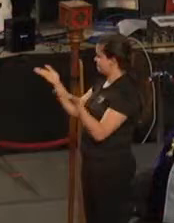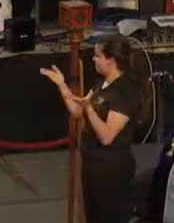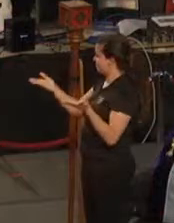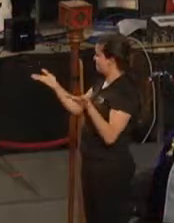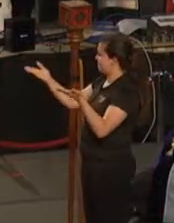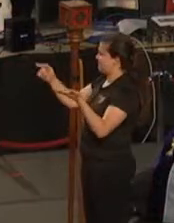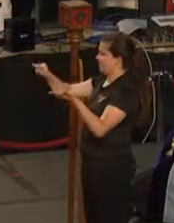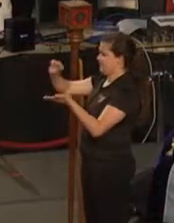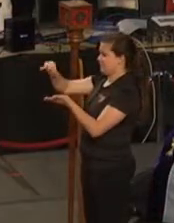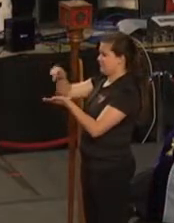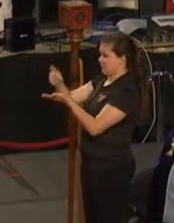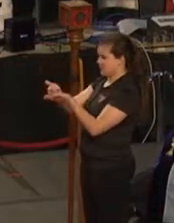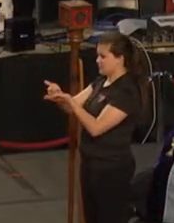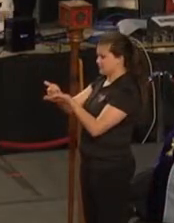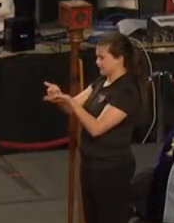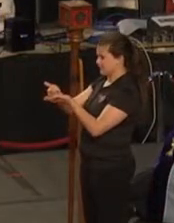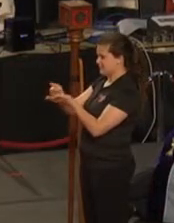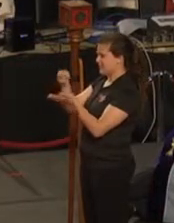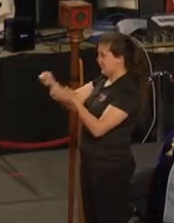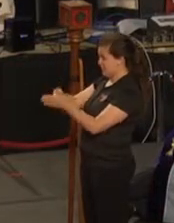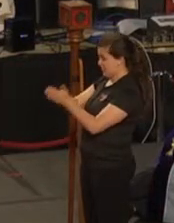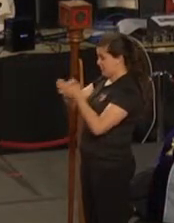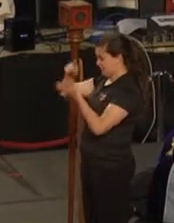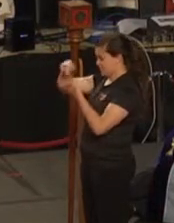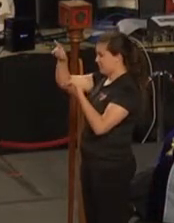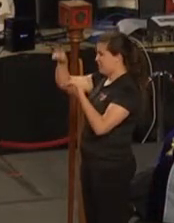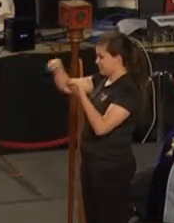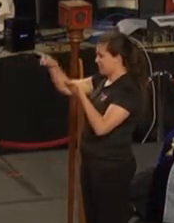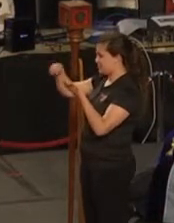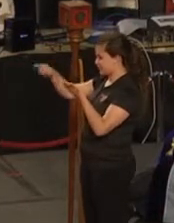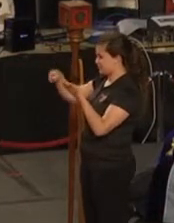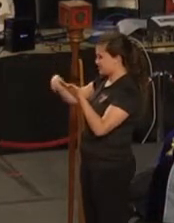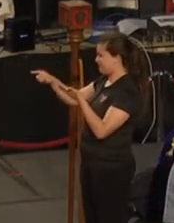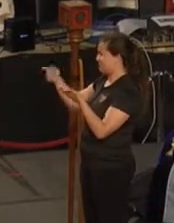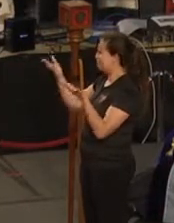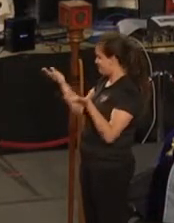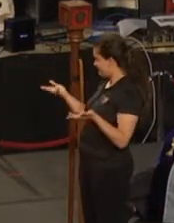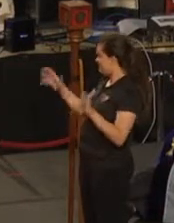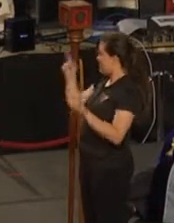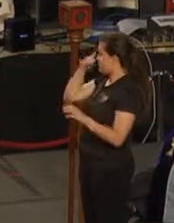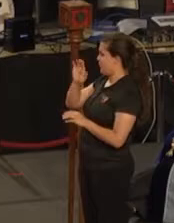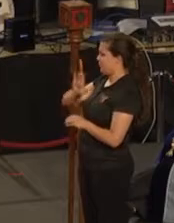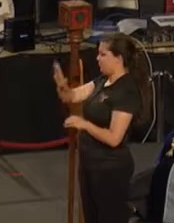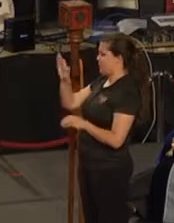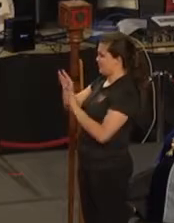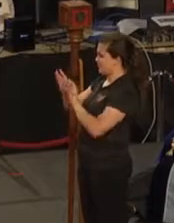who have met all the requirements for the listed degrees.